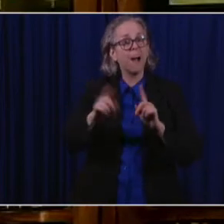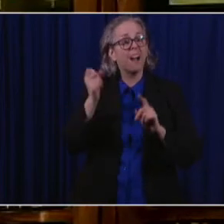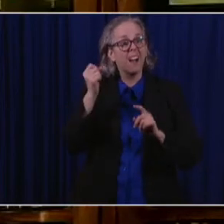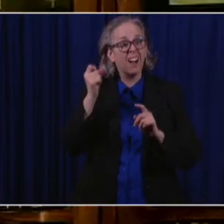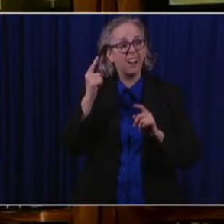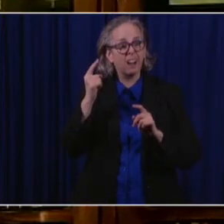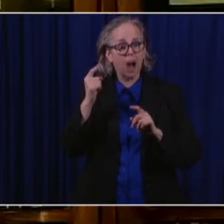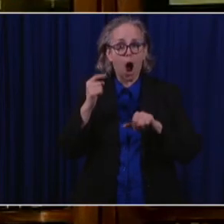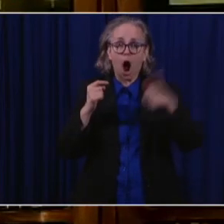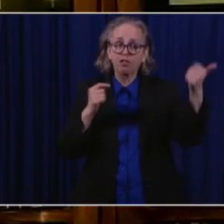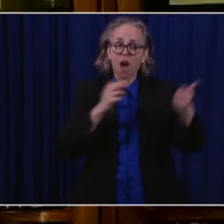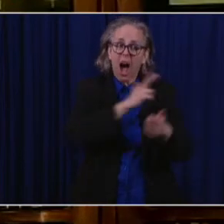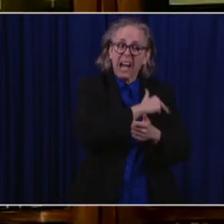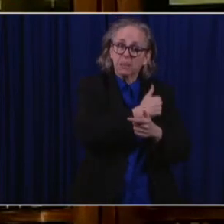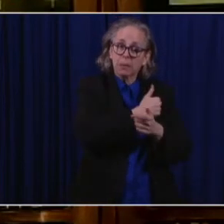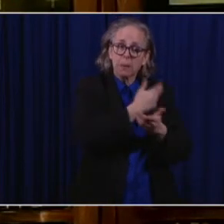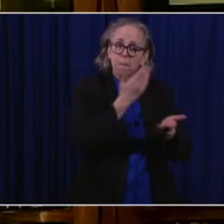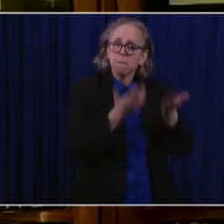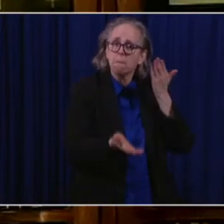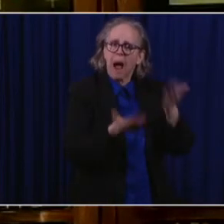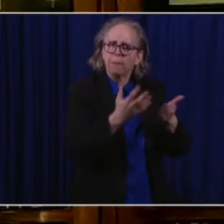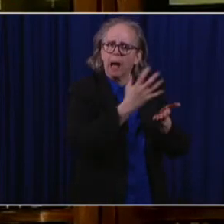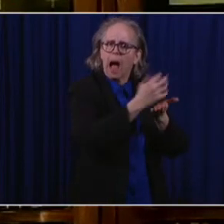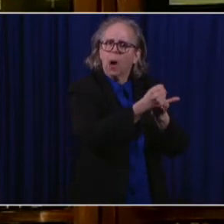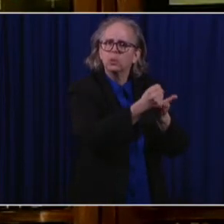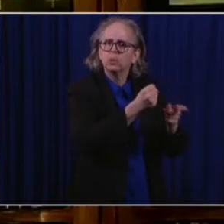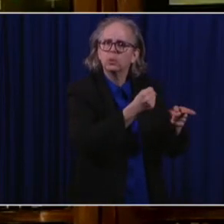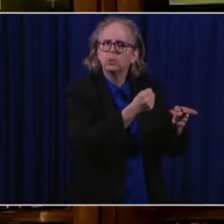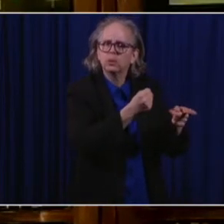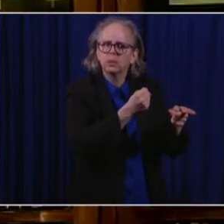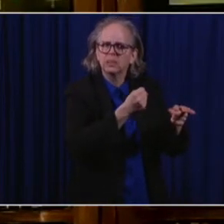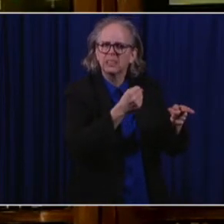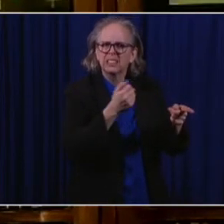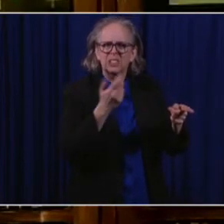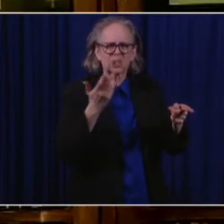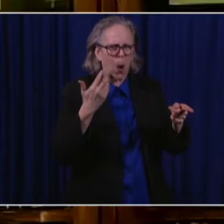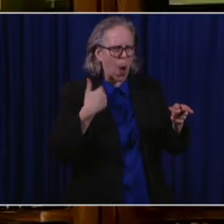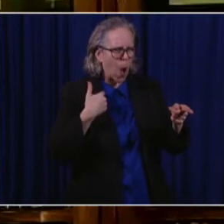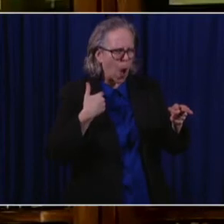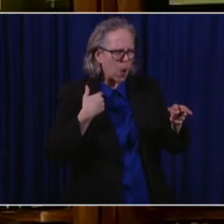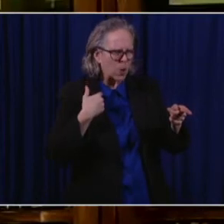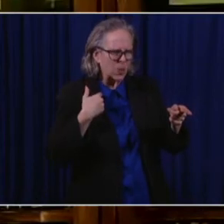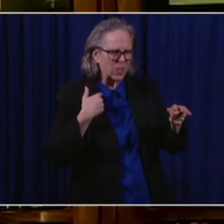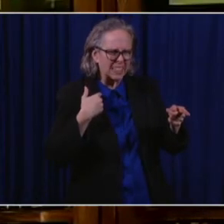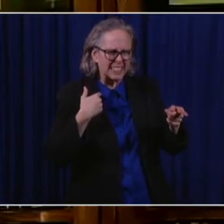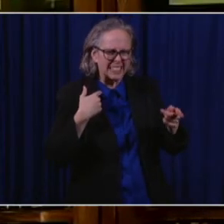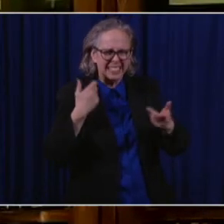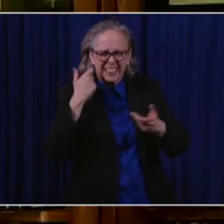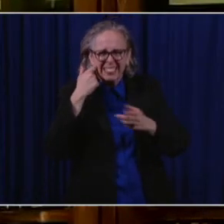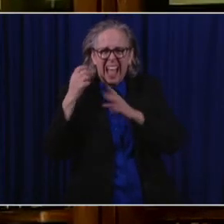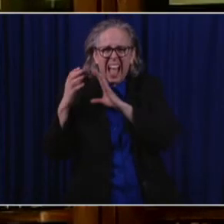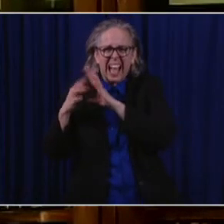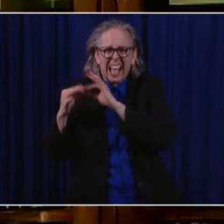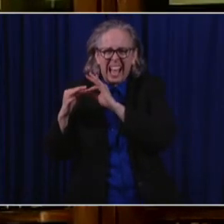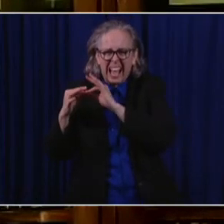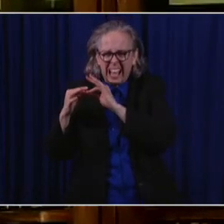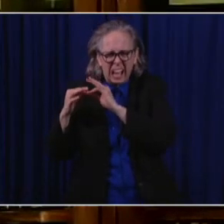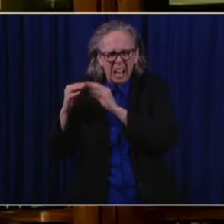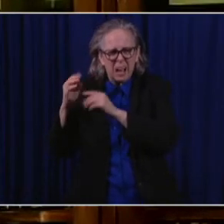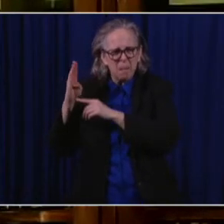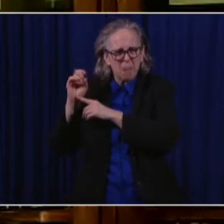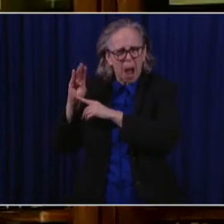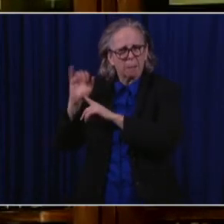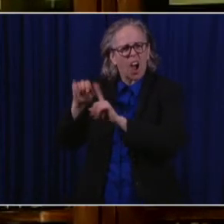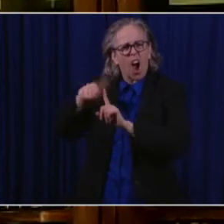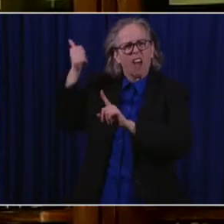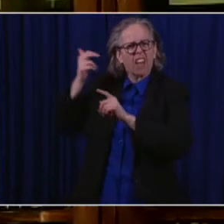out of ventilators. So we have had, similar to what Bob described, some hospitals that have run short on